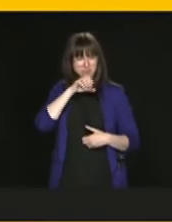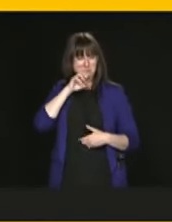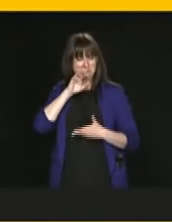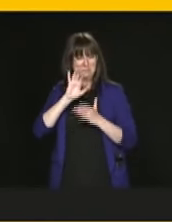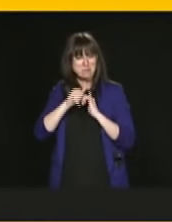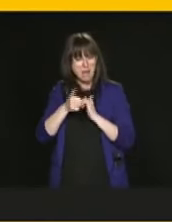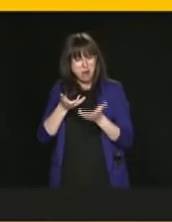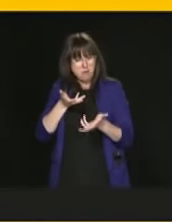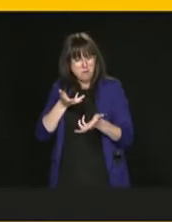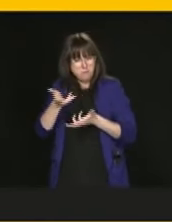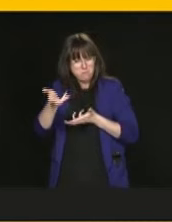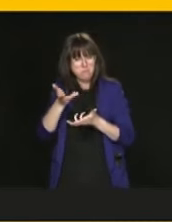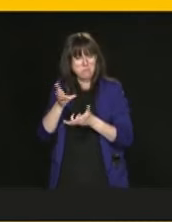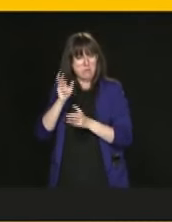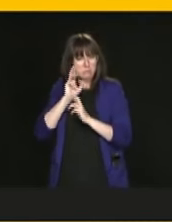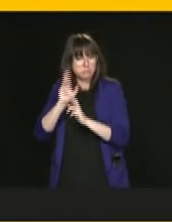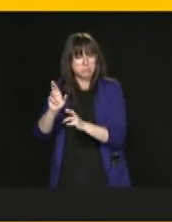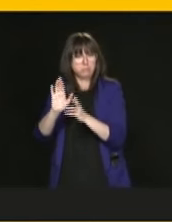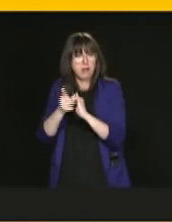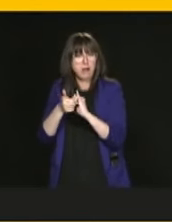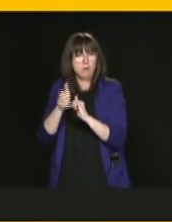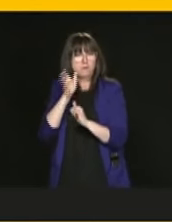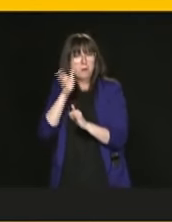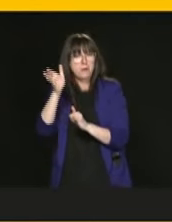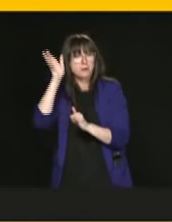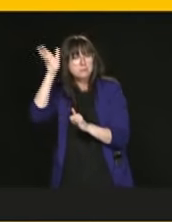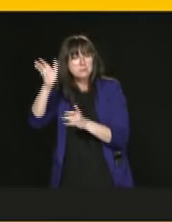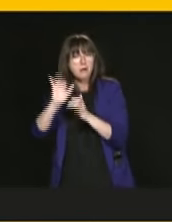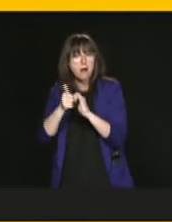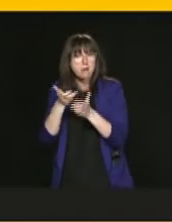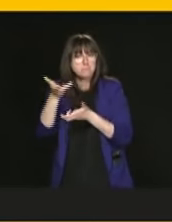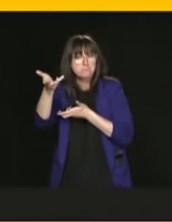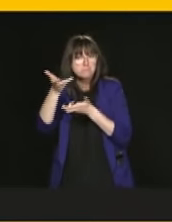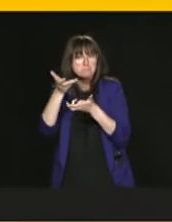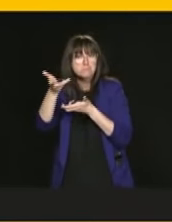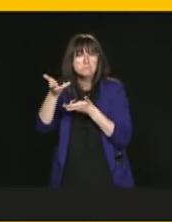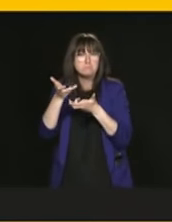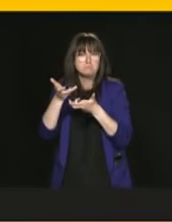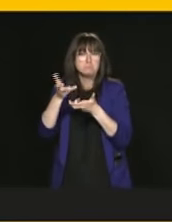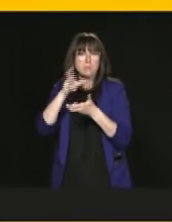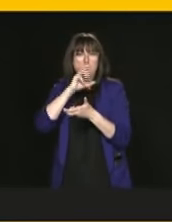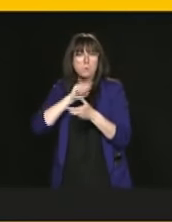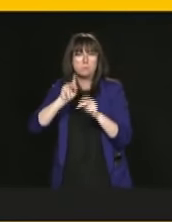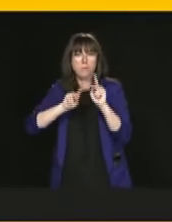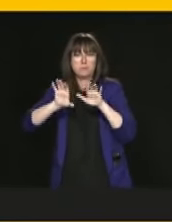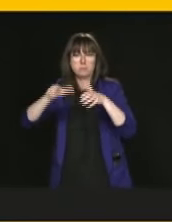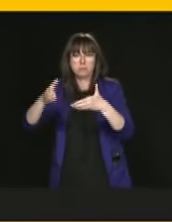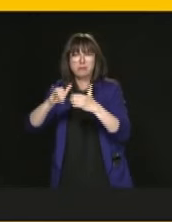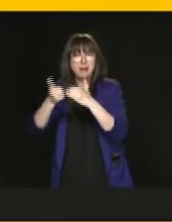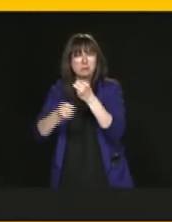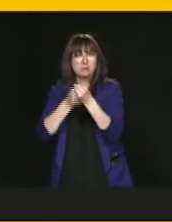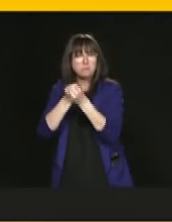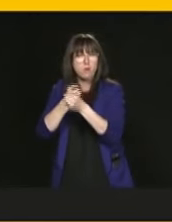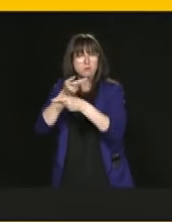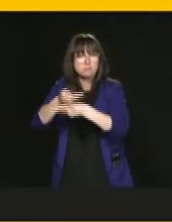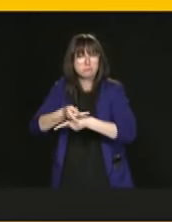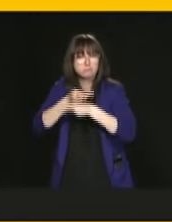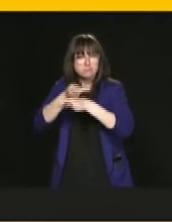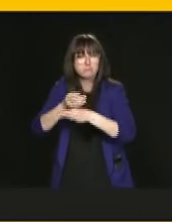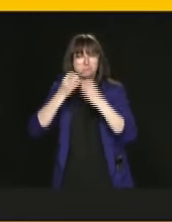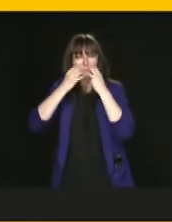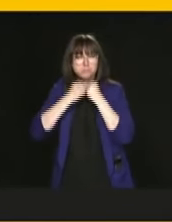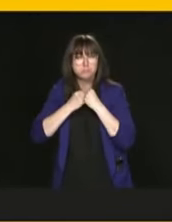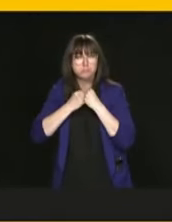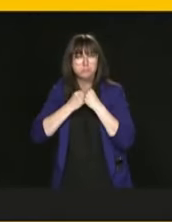and our elder segments of the population. That, what form that takes, without any question, I think everyone's